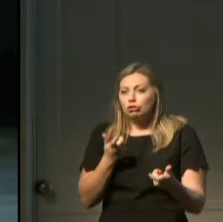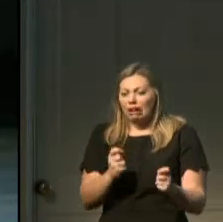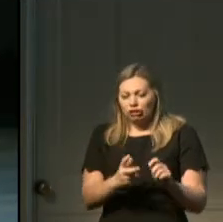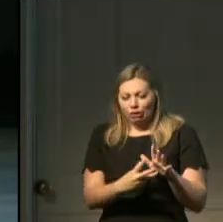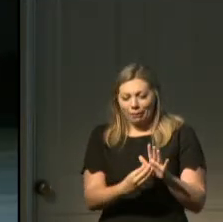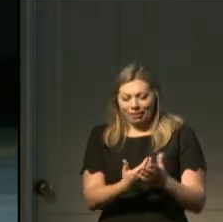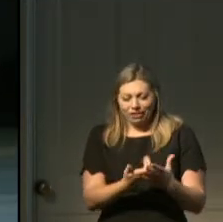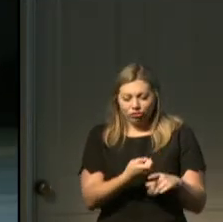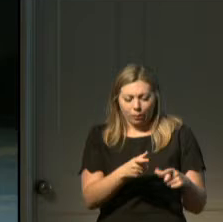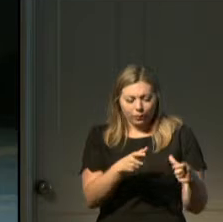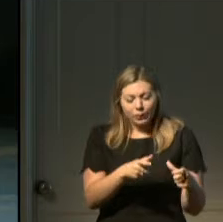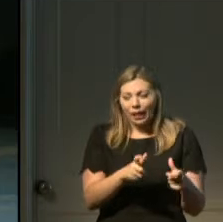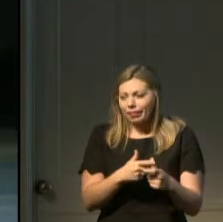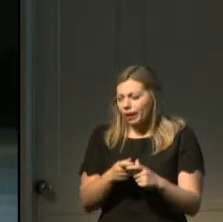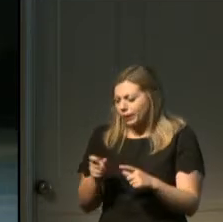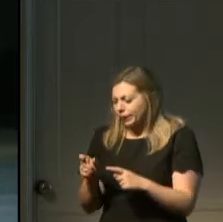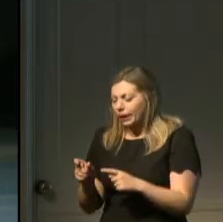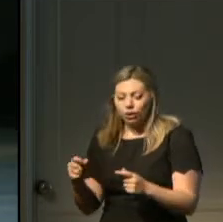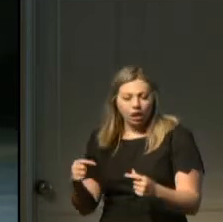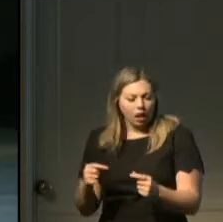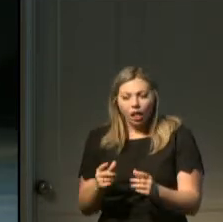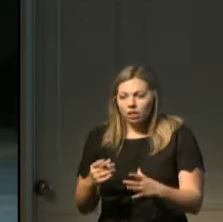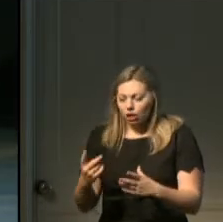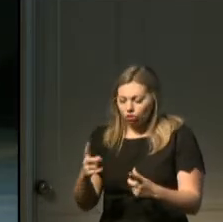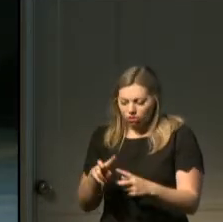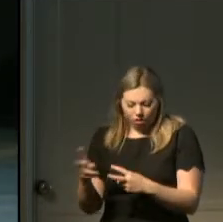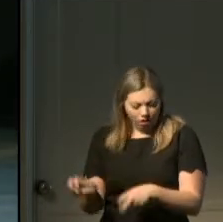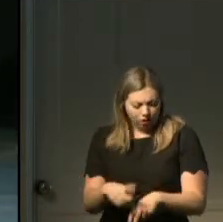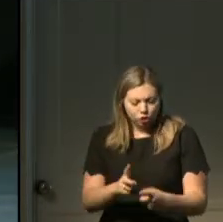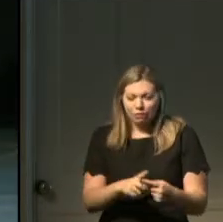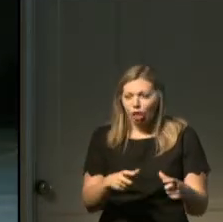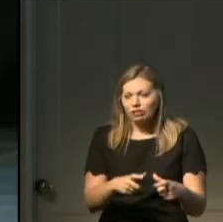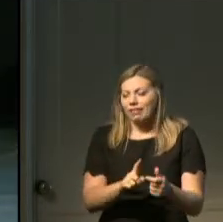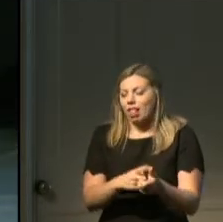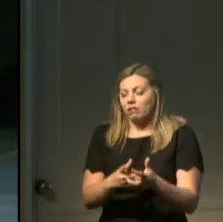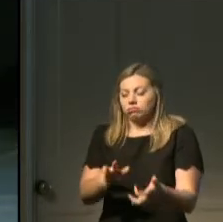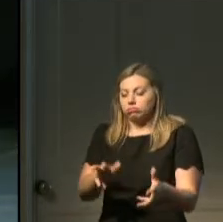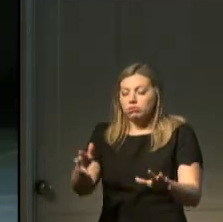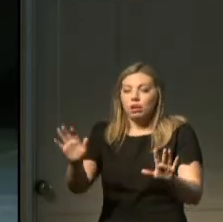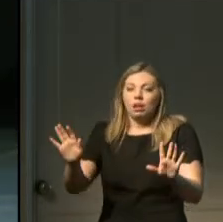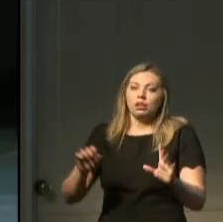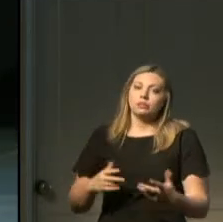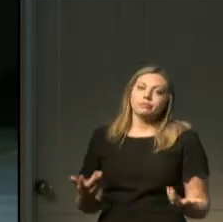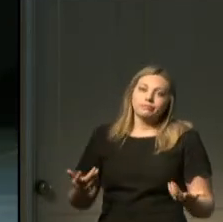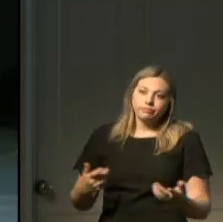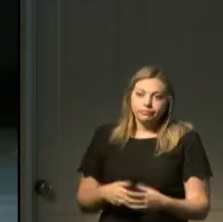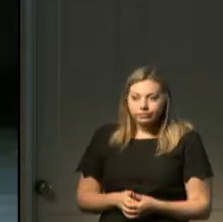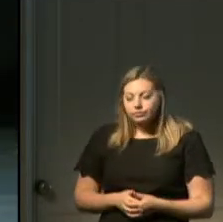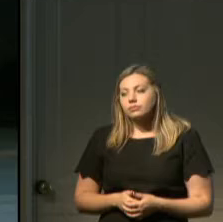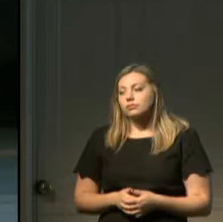drive to now your big hard drive. You can finally put it all on one hard drive, but then you need a few of those or something. I'm